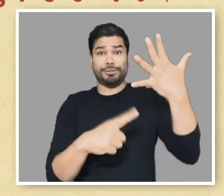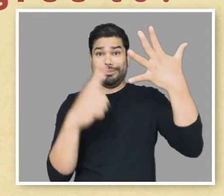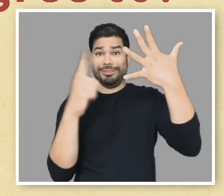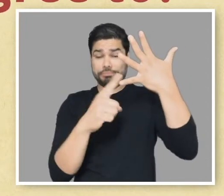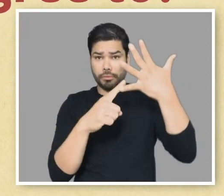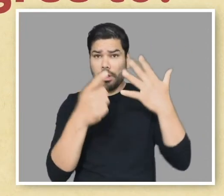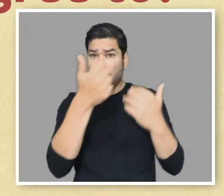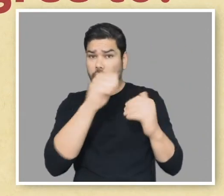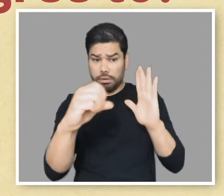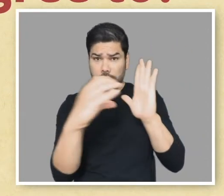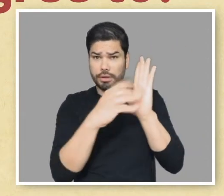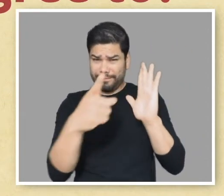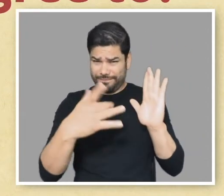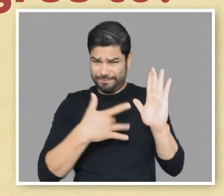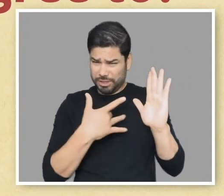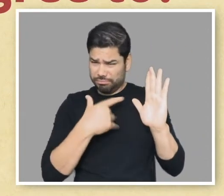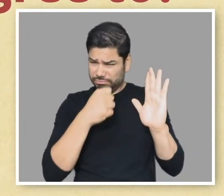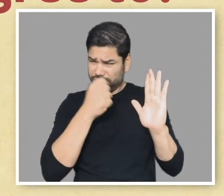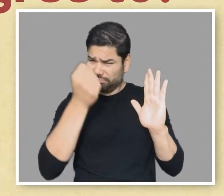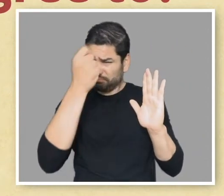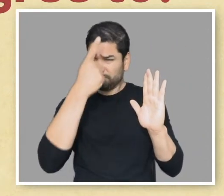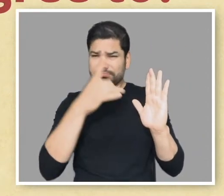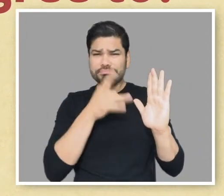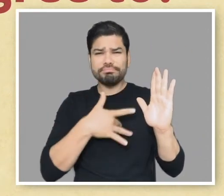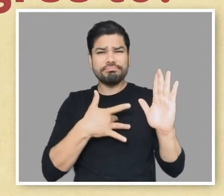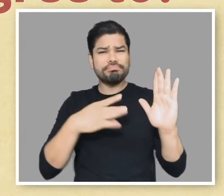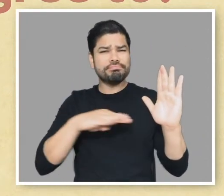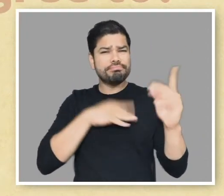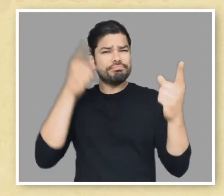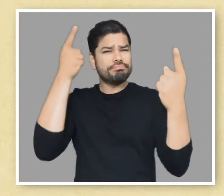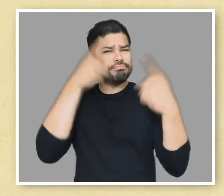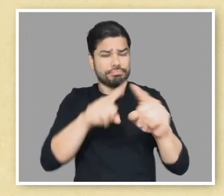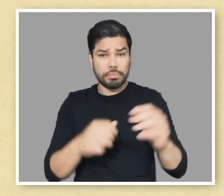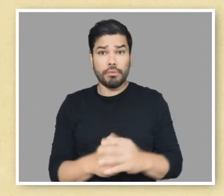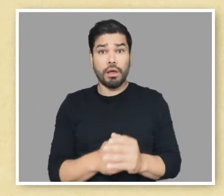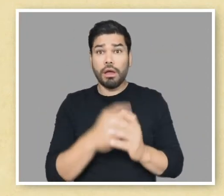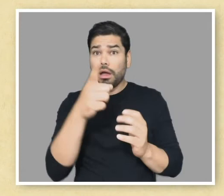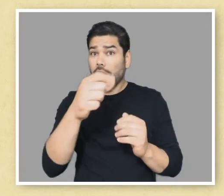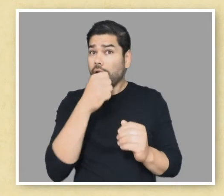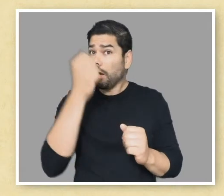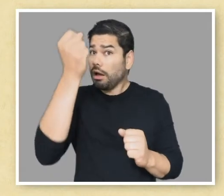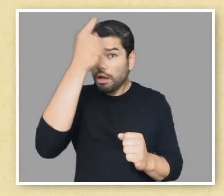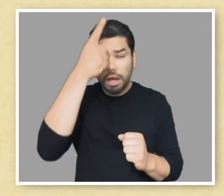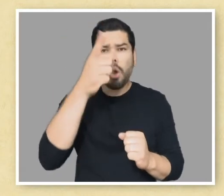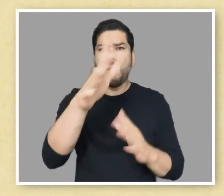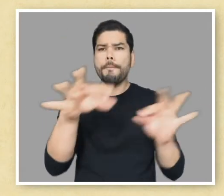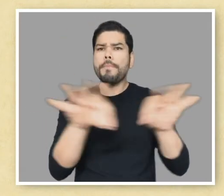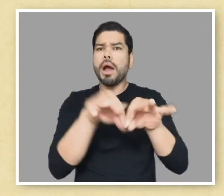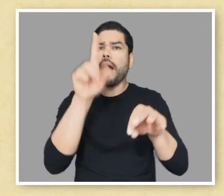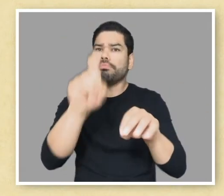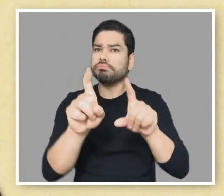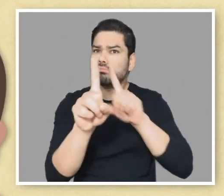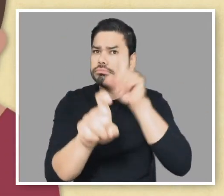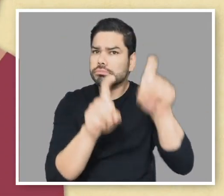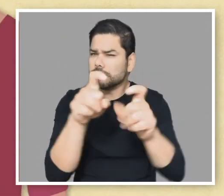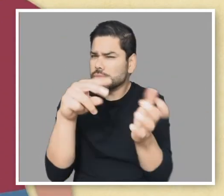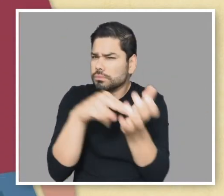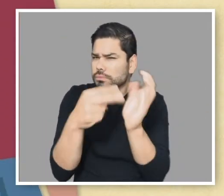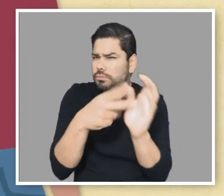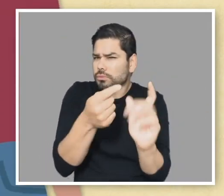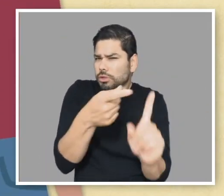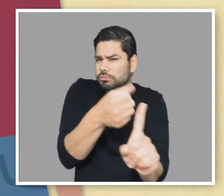Is there anything in the agreement that you don't understand or didn't agree to? If you don't understand something added by the school,